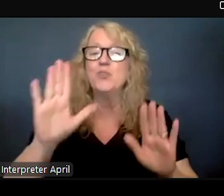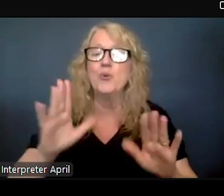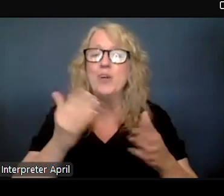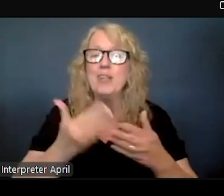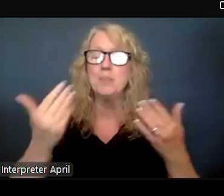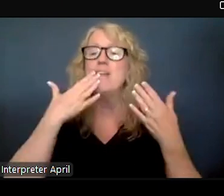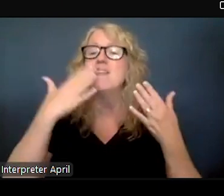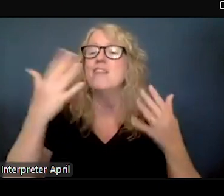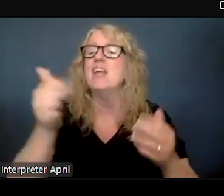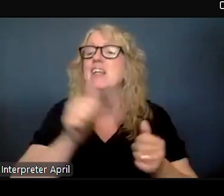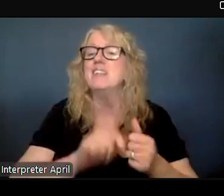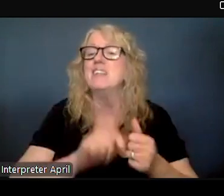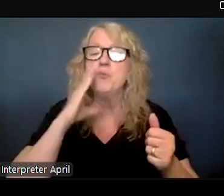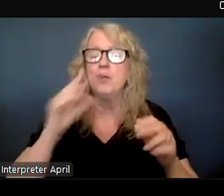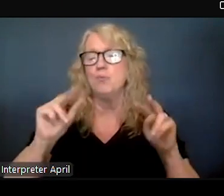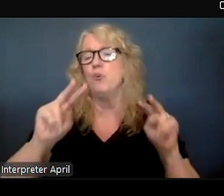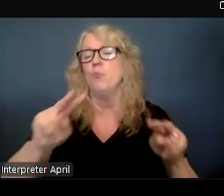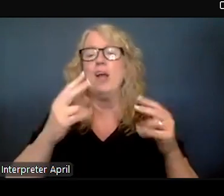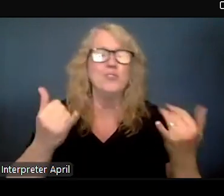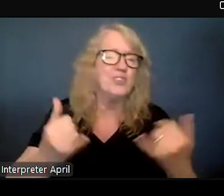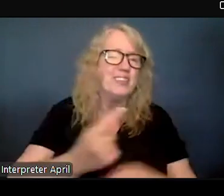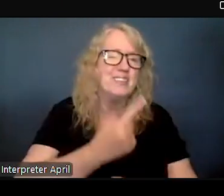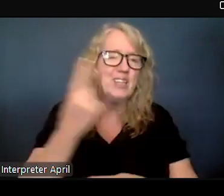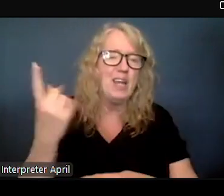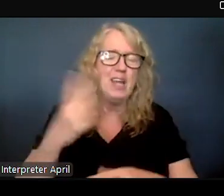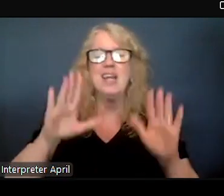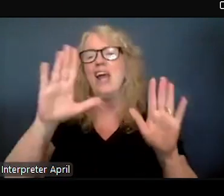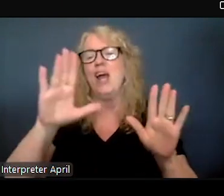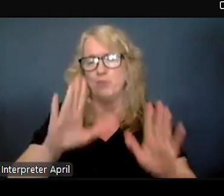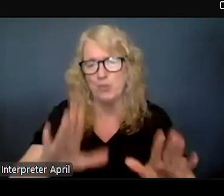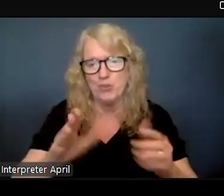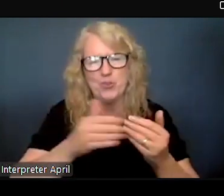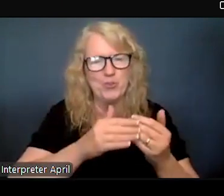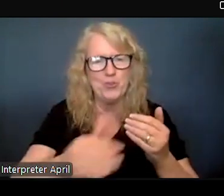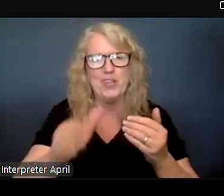stuff. Thanks everybody for watching today, and have a great rest of your week.